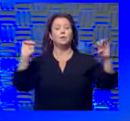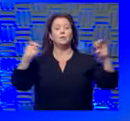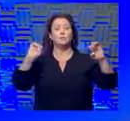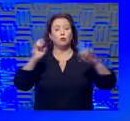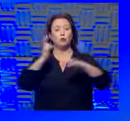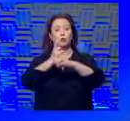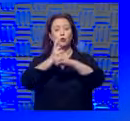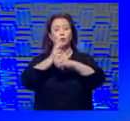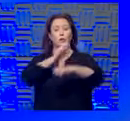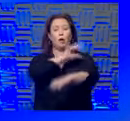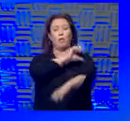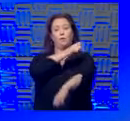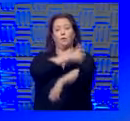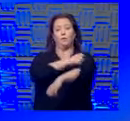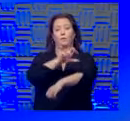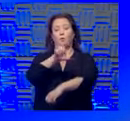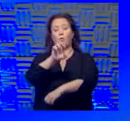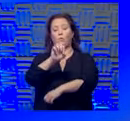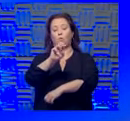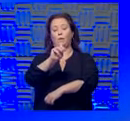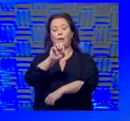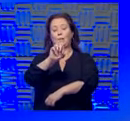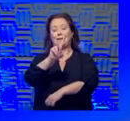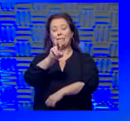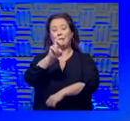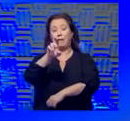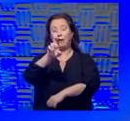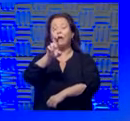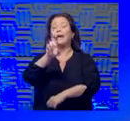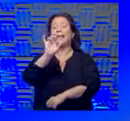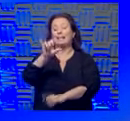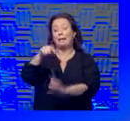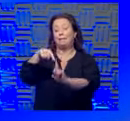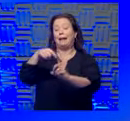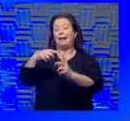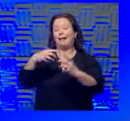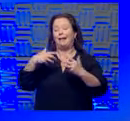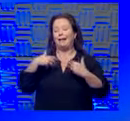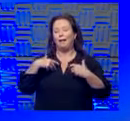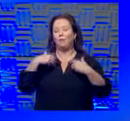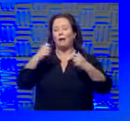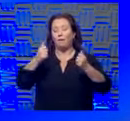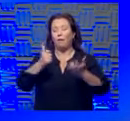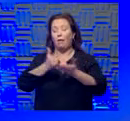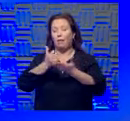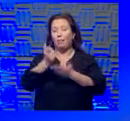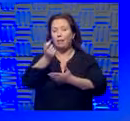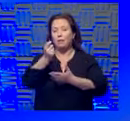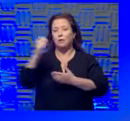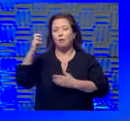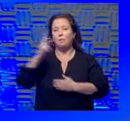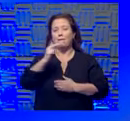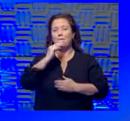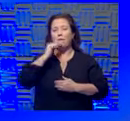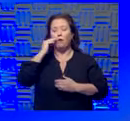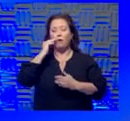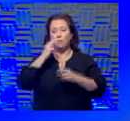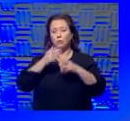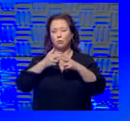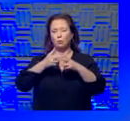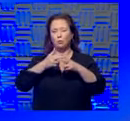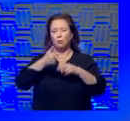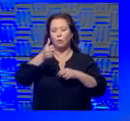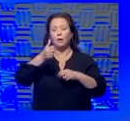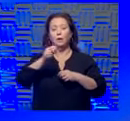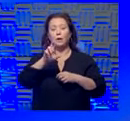use authorization for remdesivir, which looks like it may help people recover and be able to go home a few days sooner. But